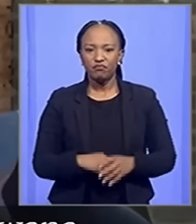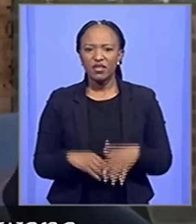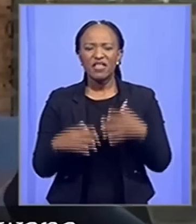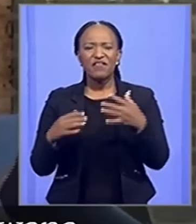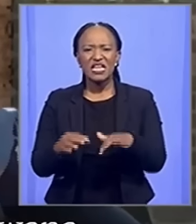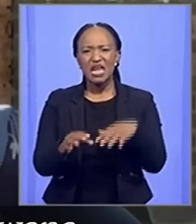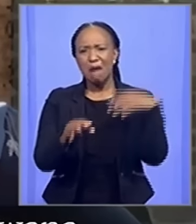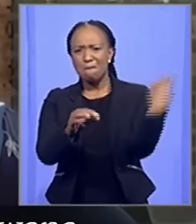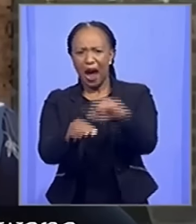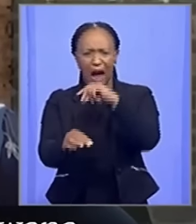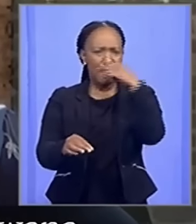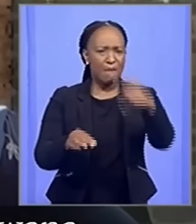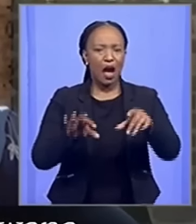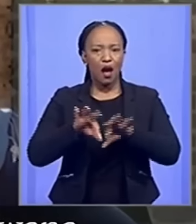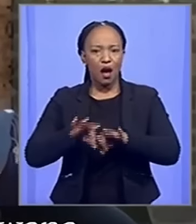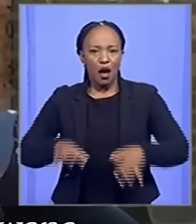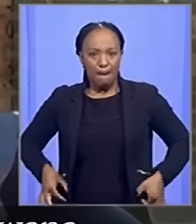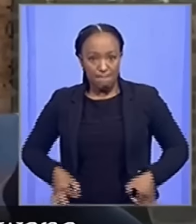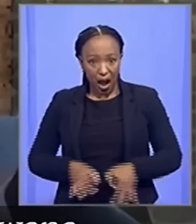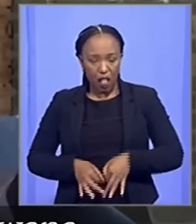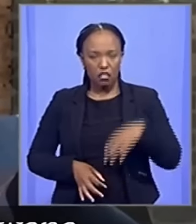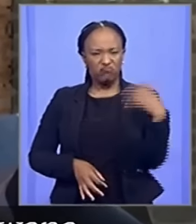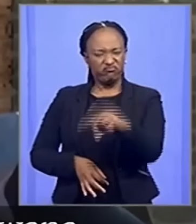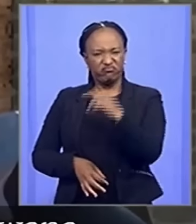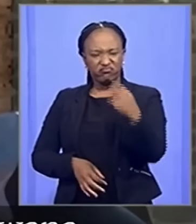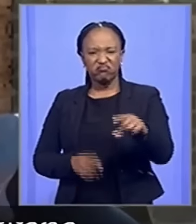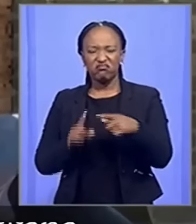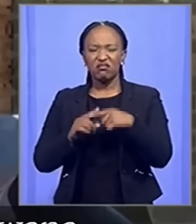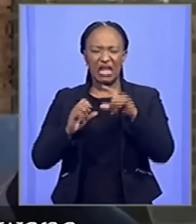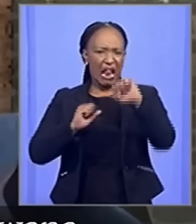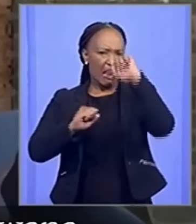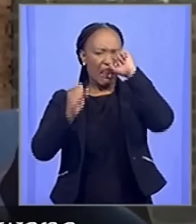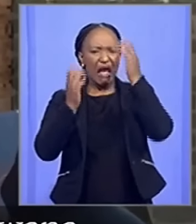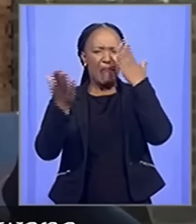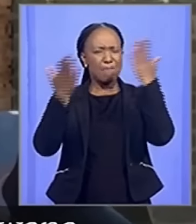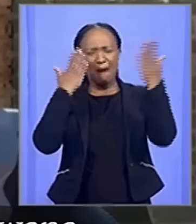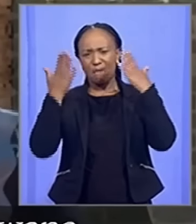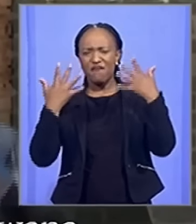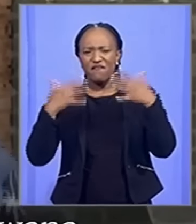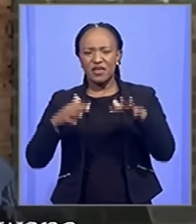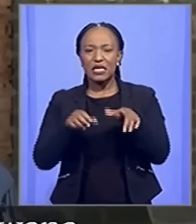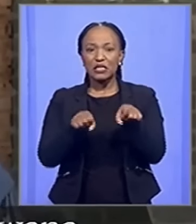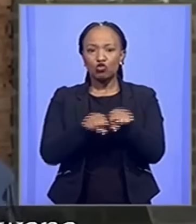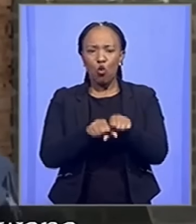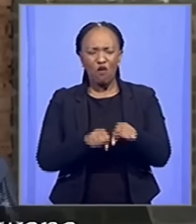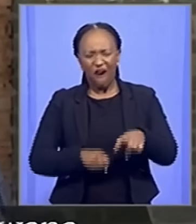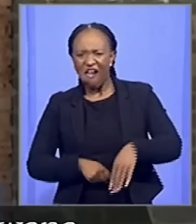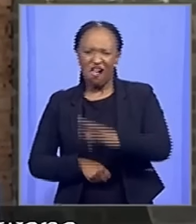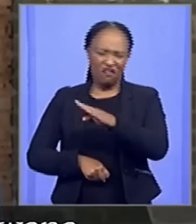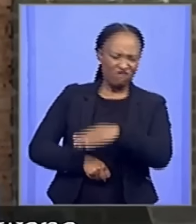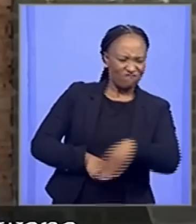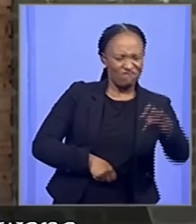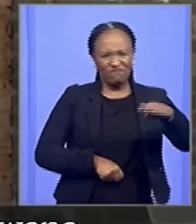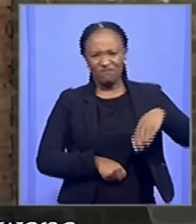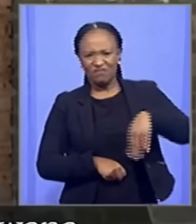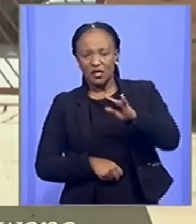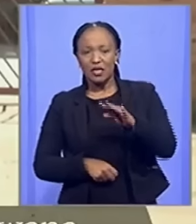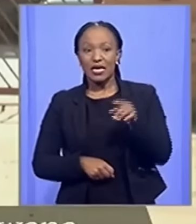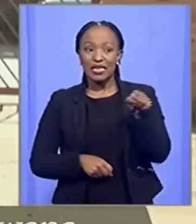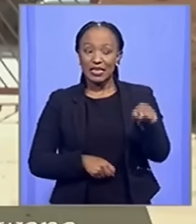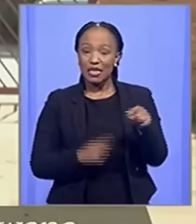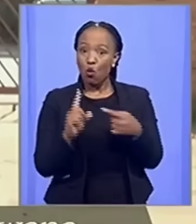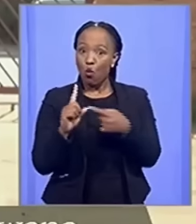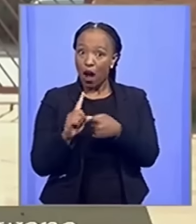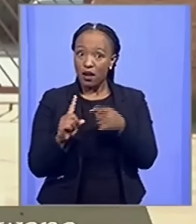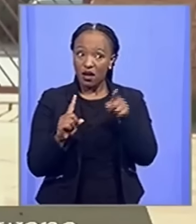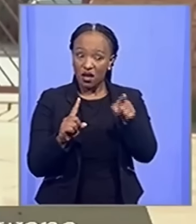ditlapa, a re gakwa ka ditlhako. Go botlhelela ngwana a lwale on that Monday ke be ka motsa ka mo isa hospital. Ge